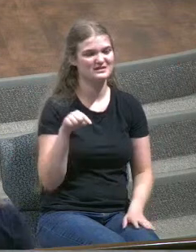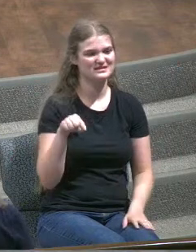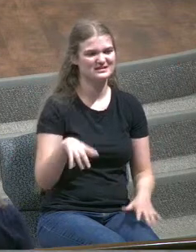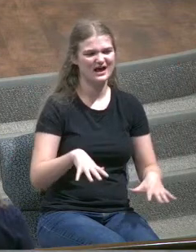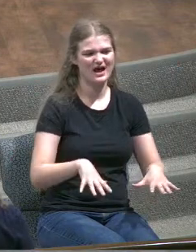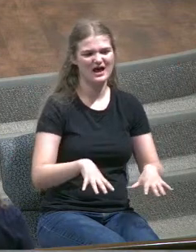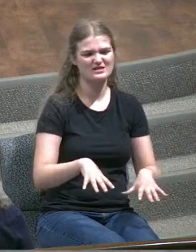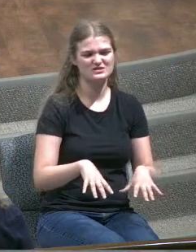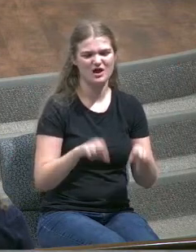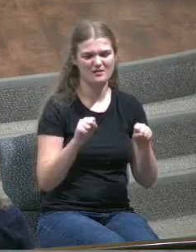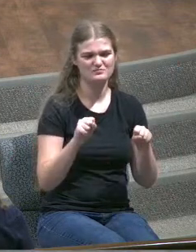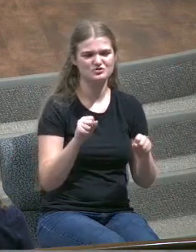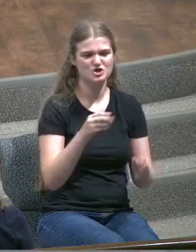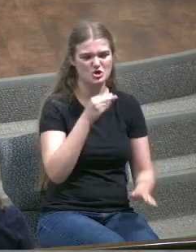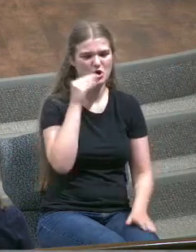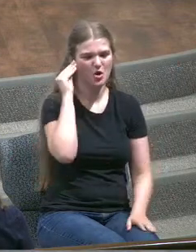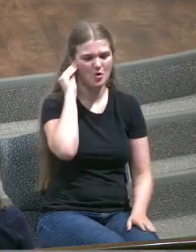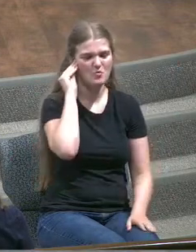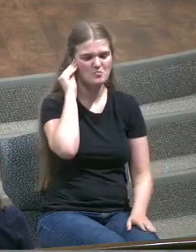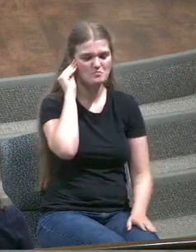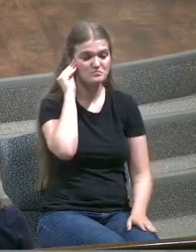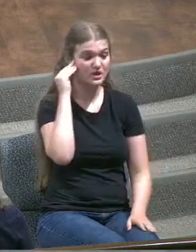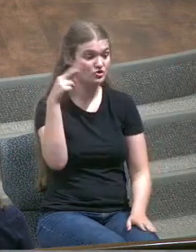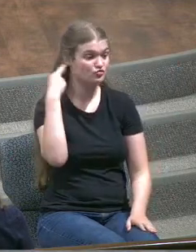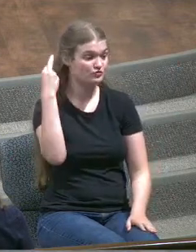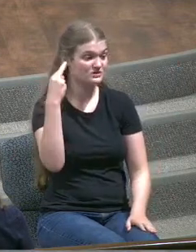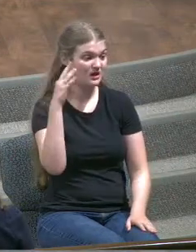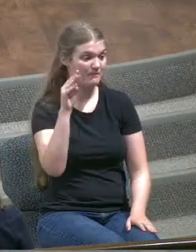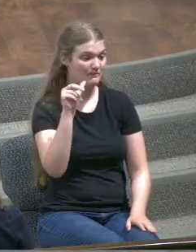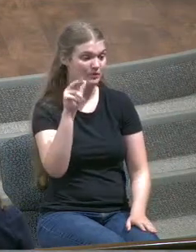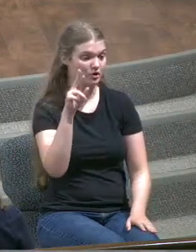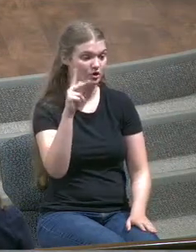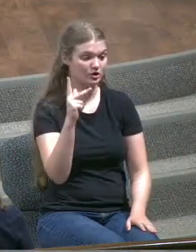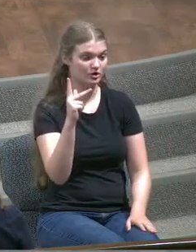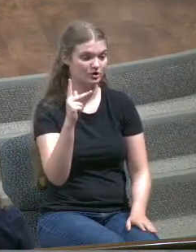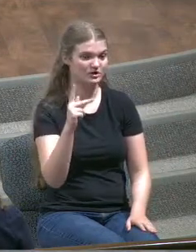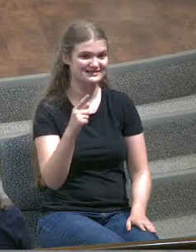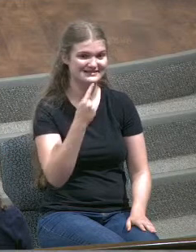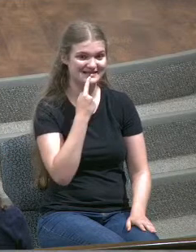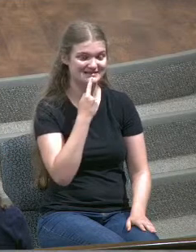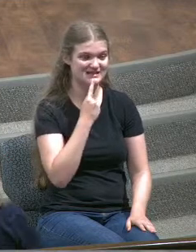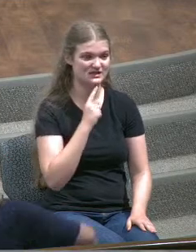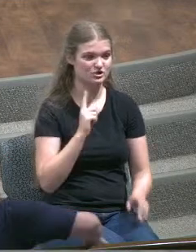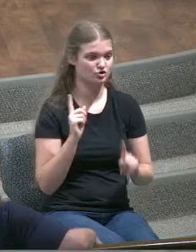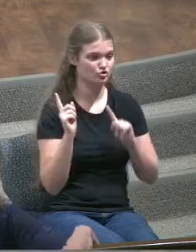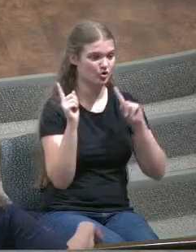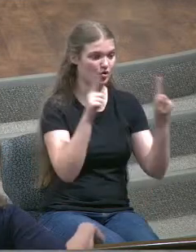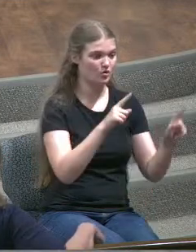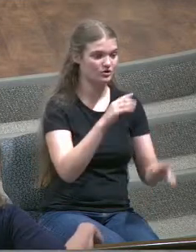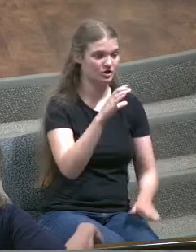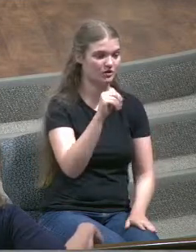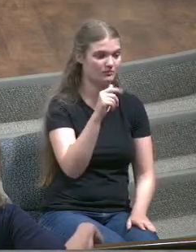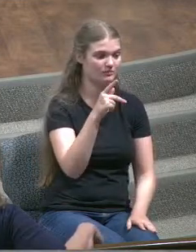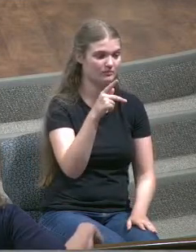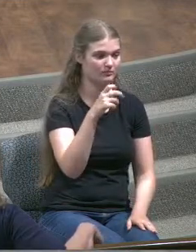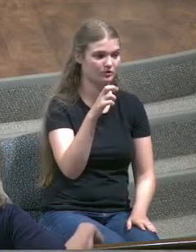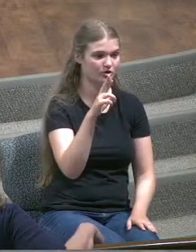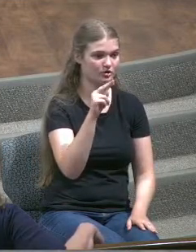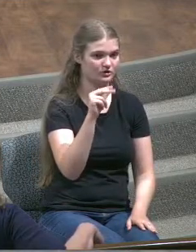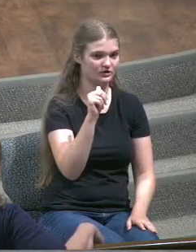adopted hometown. And the reason why Mark begins by saying he had returned to Capernaum, you know,